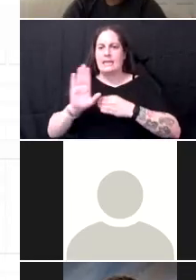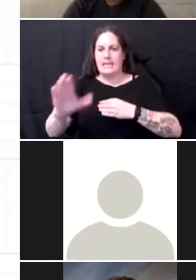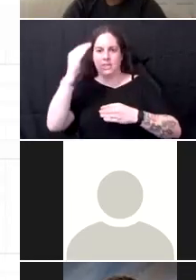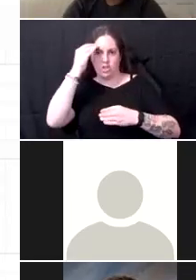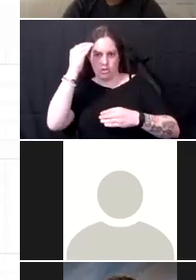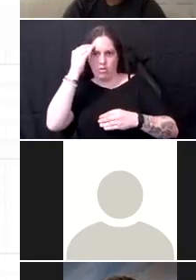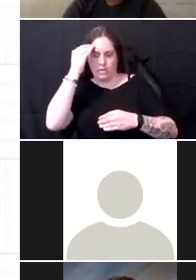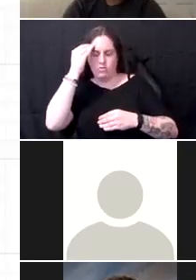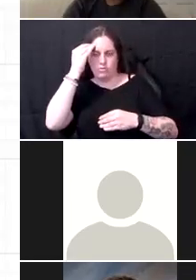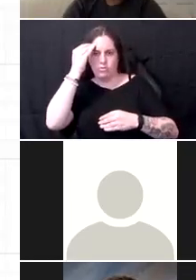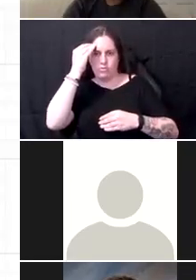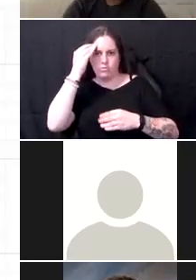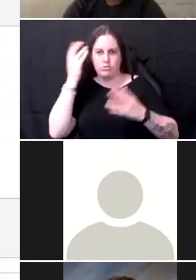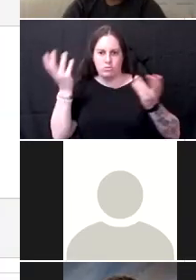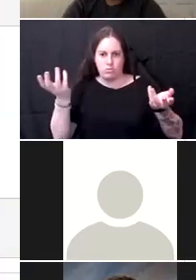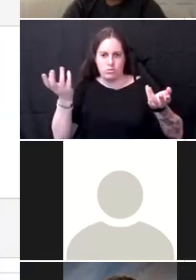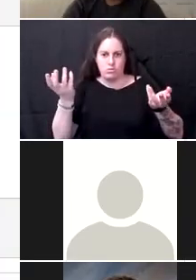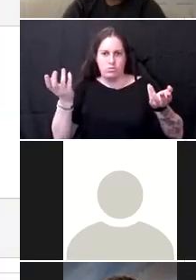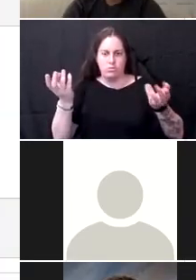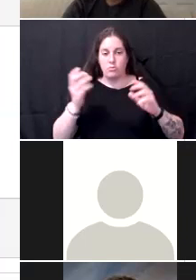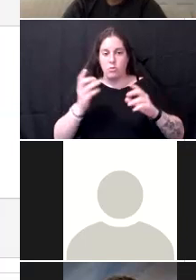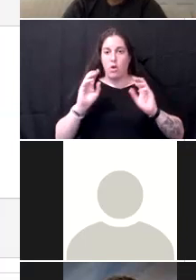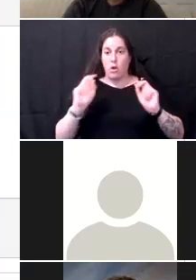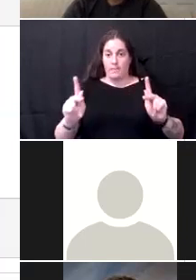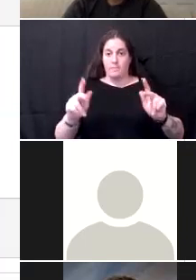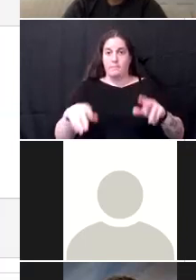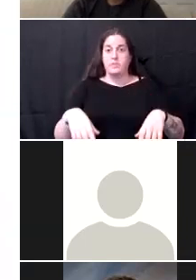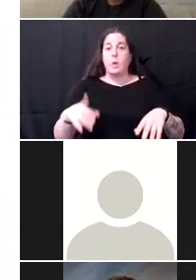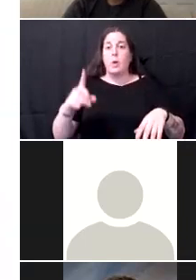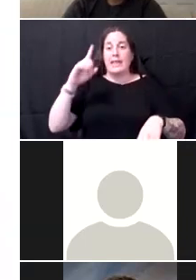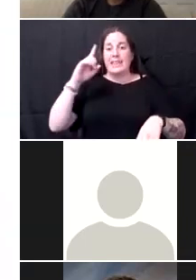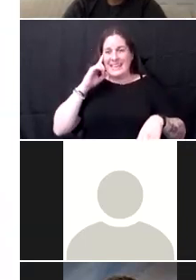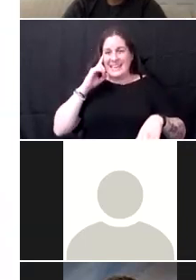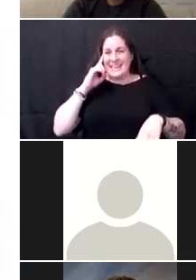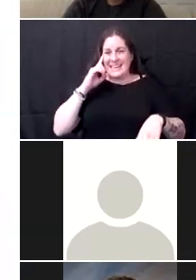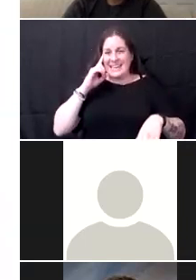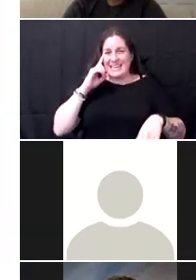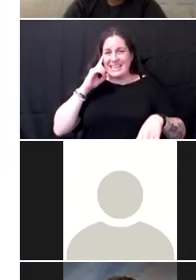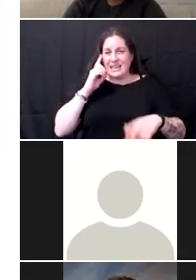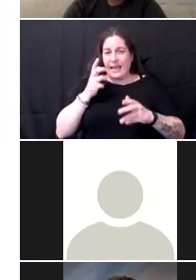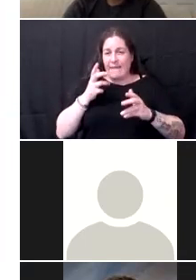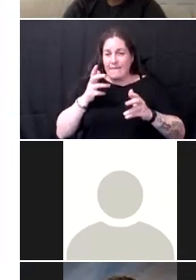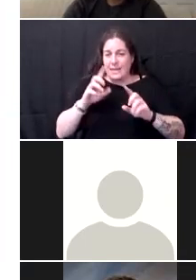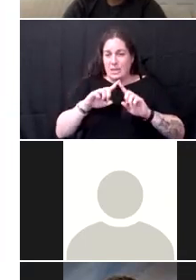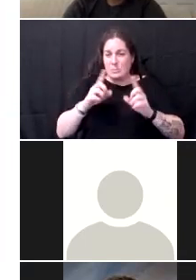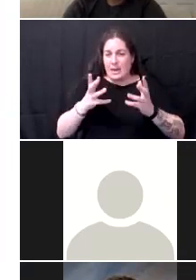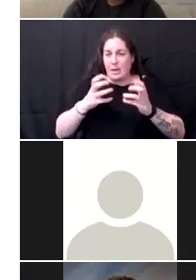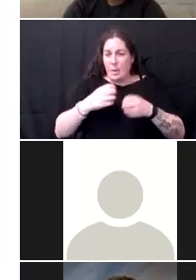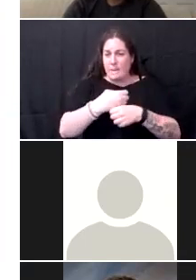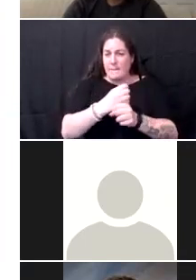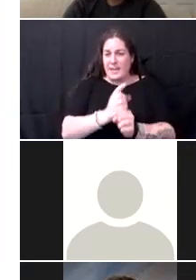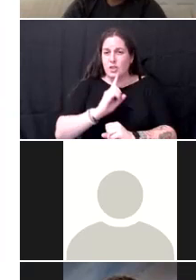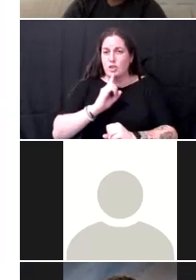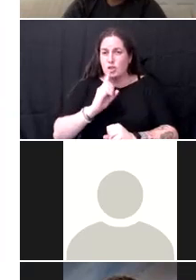So I think, let's see, I want to make sure that I didn't leave anything out there, because